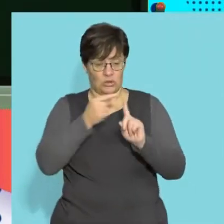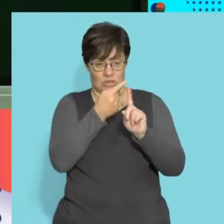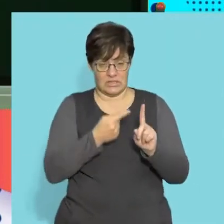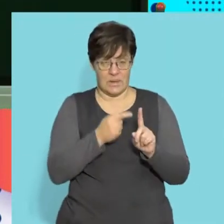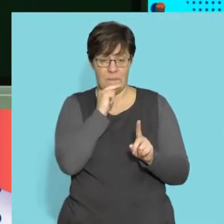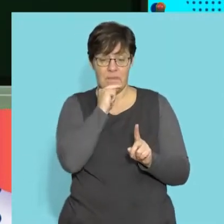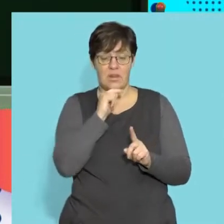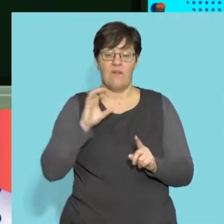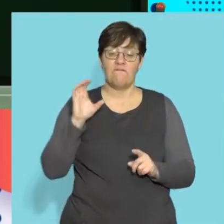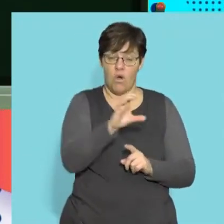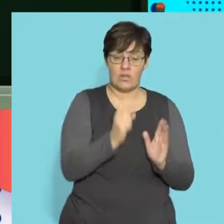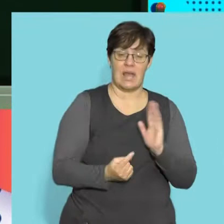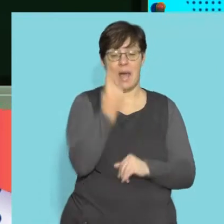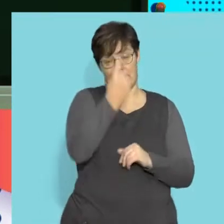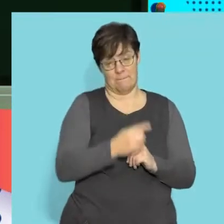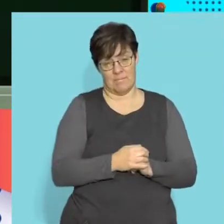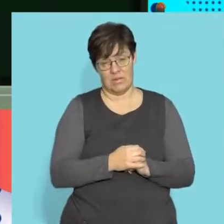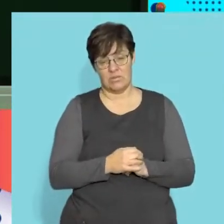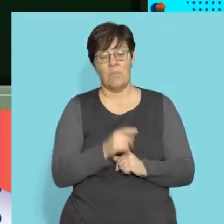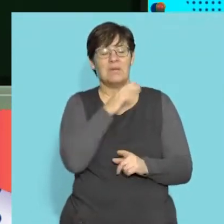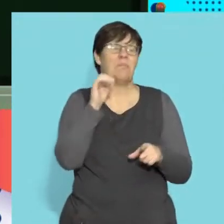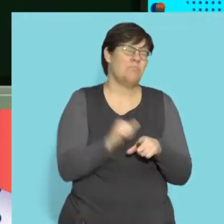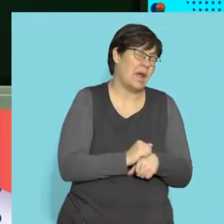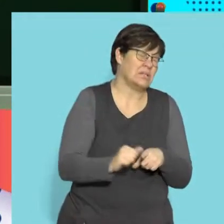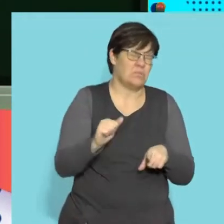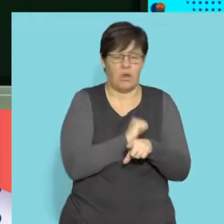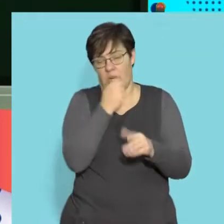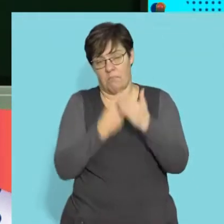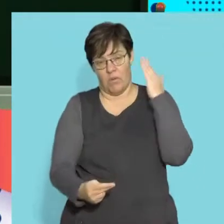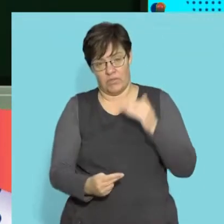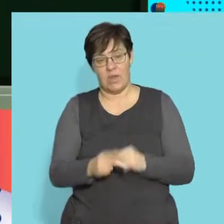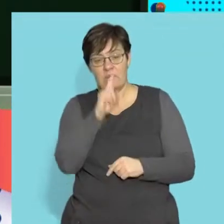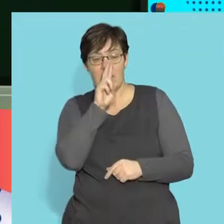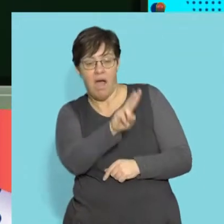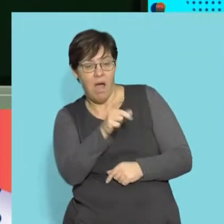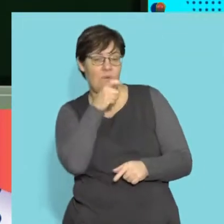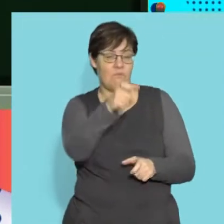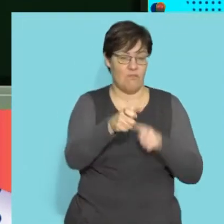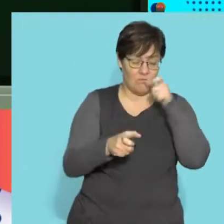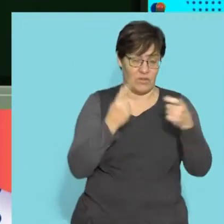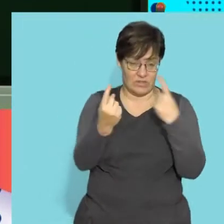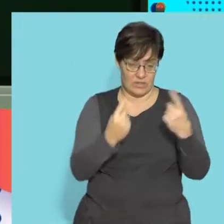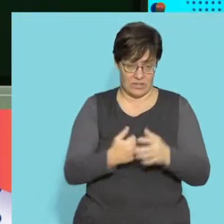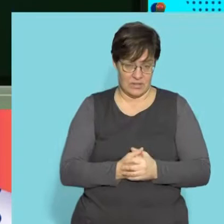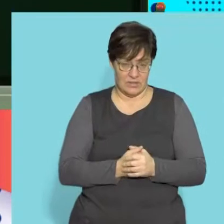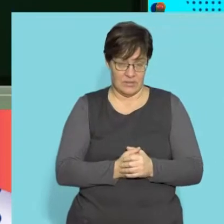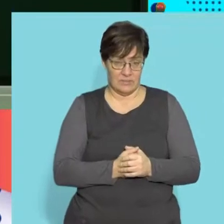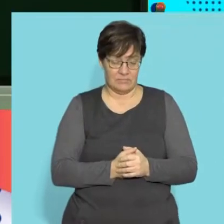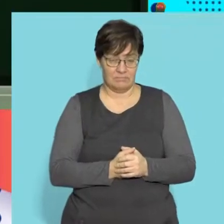out, so the force is up. Guys, practice both rules, and you'll see it, they confirm each